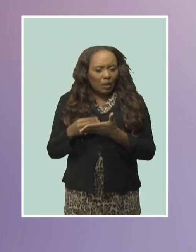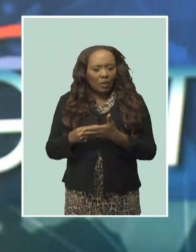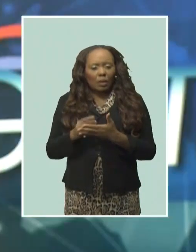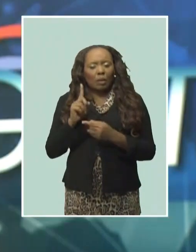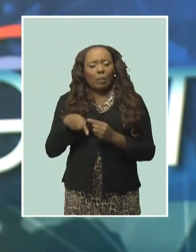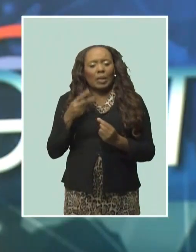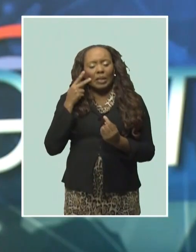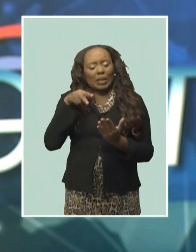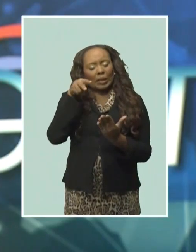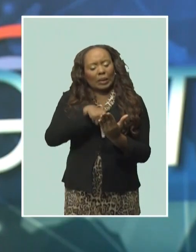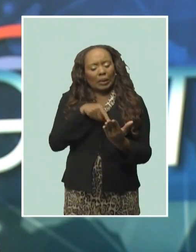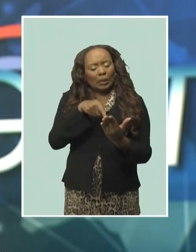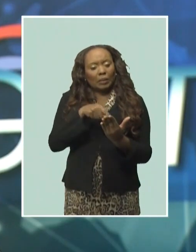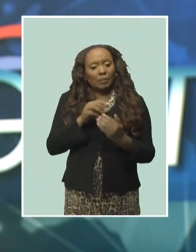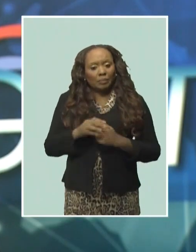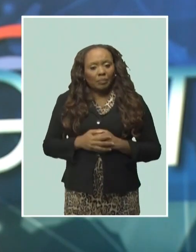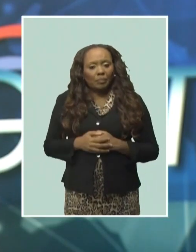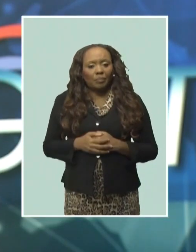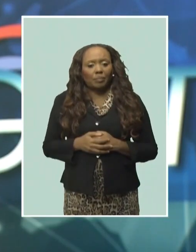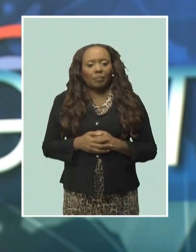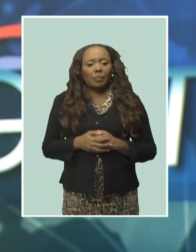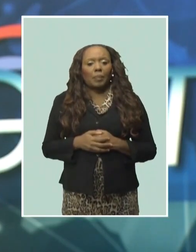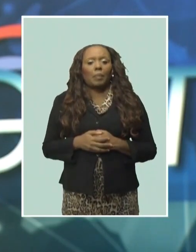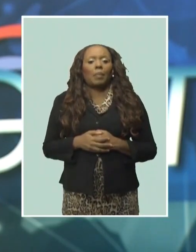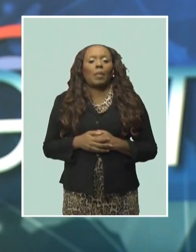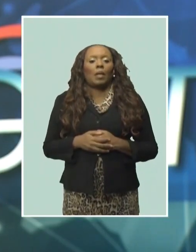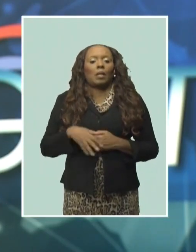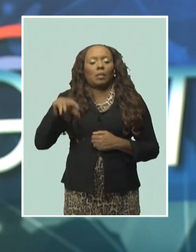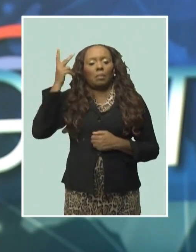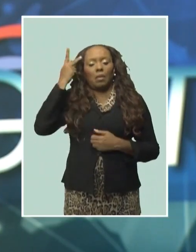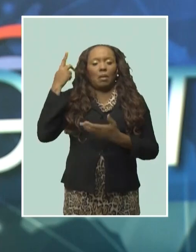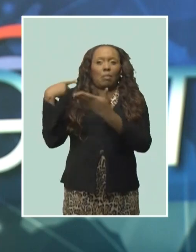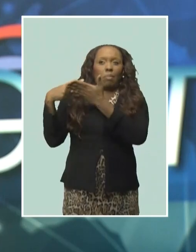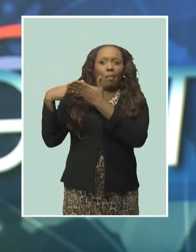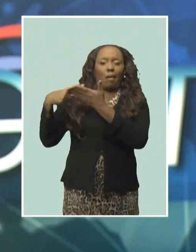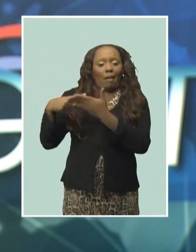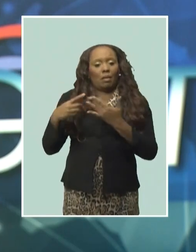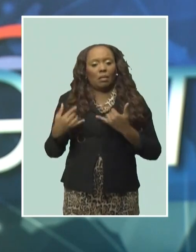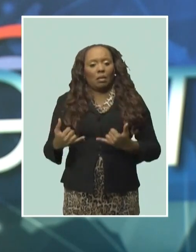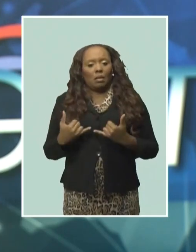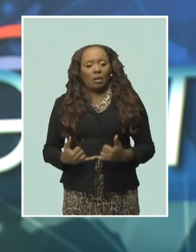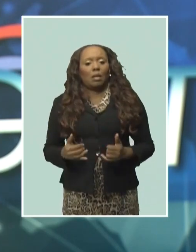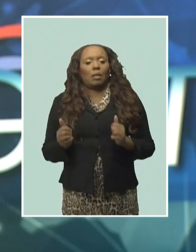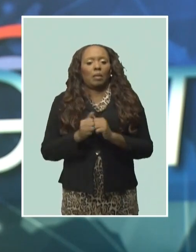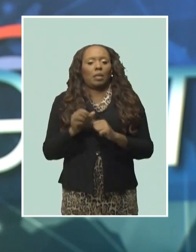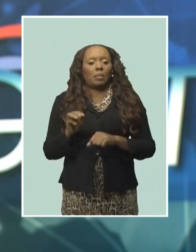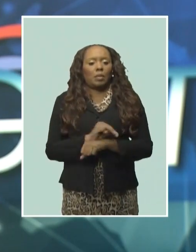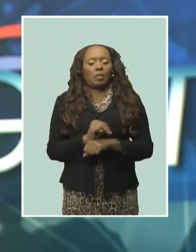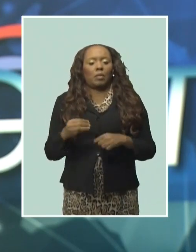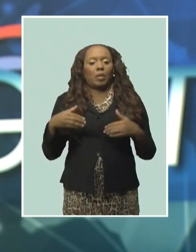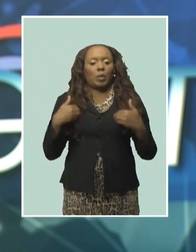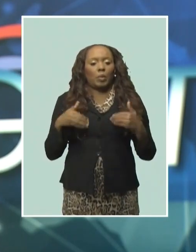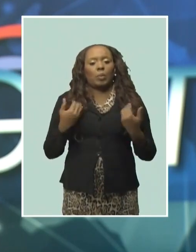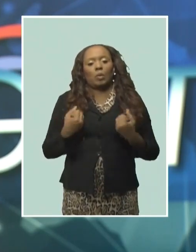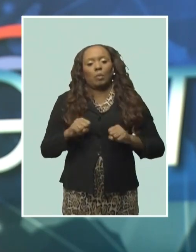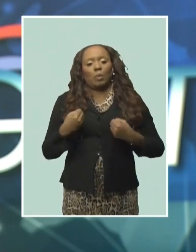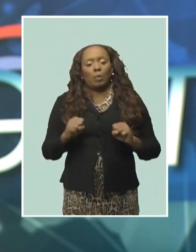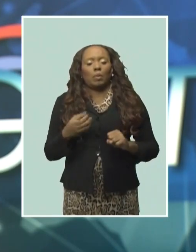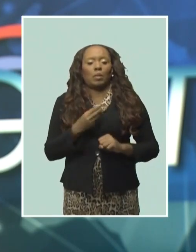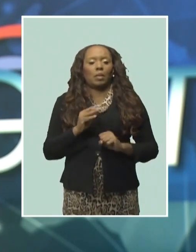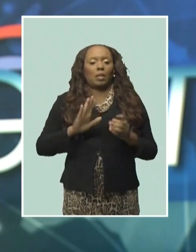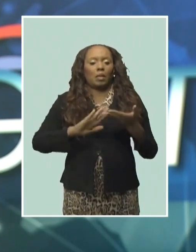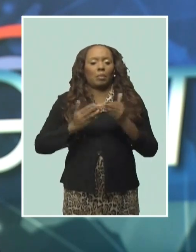them. Well, the estimates debate resumed today, continuing with the Ministry of Youth, Sports and